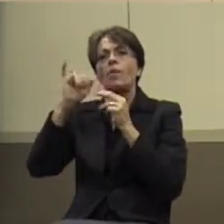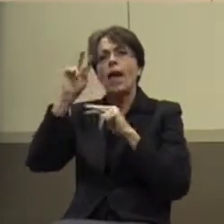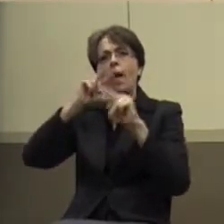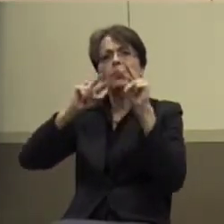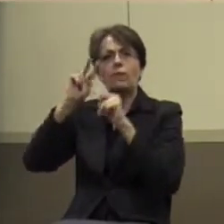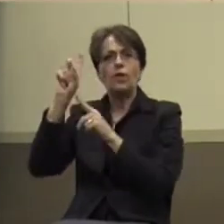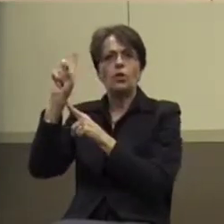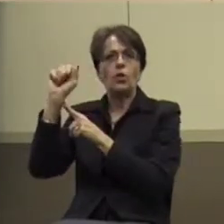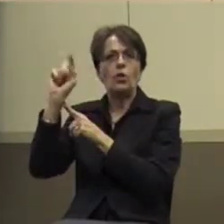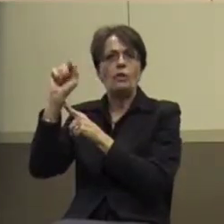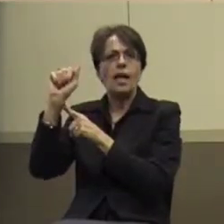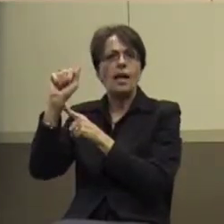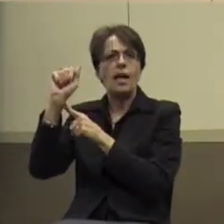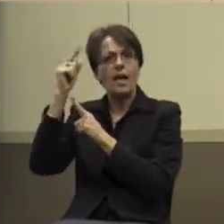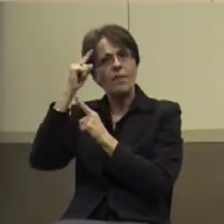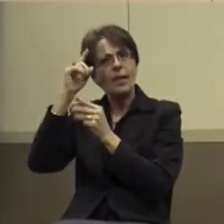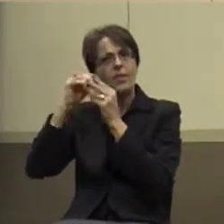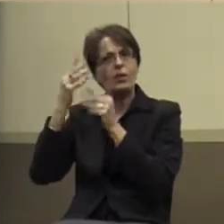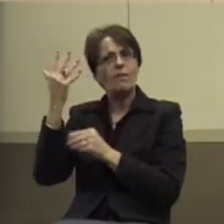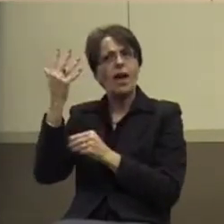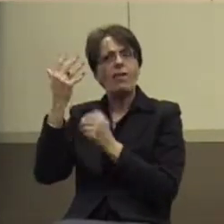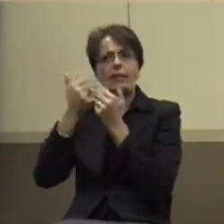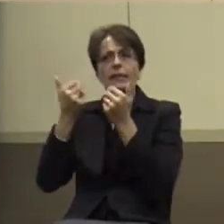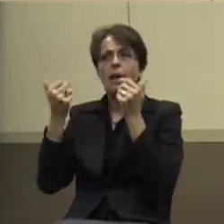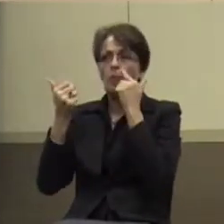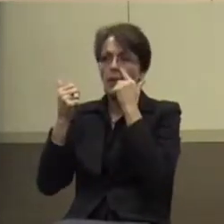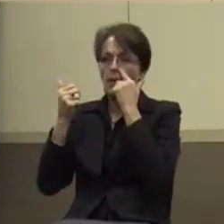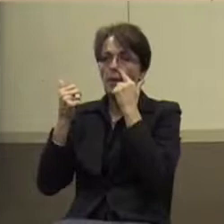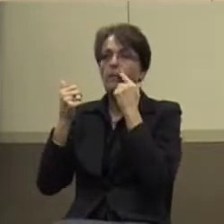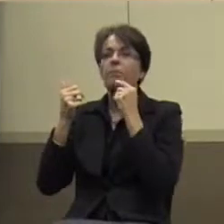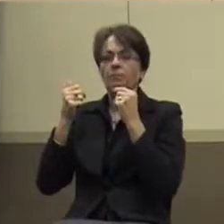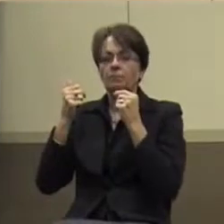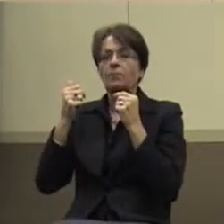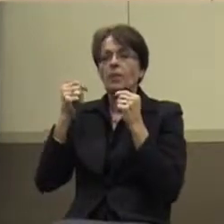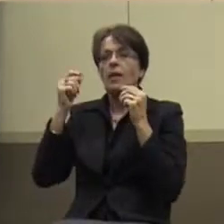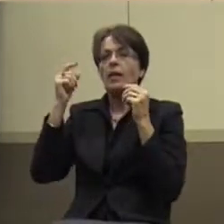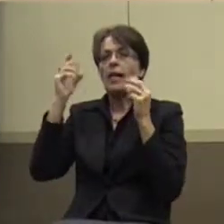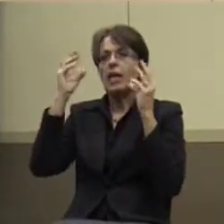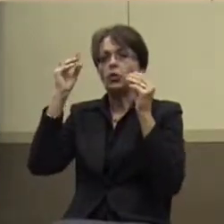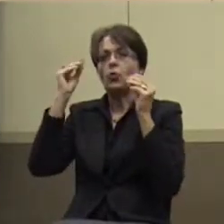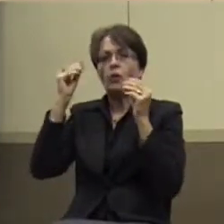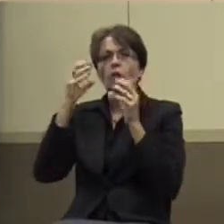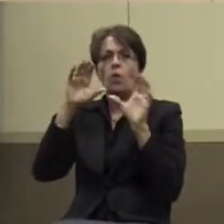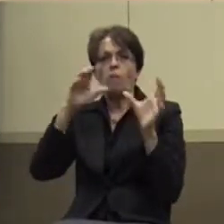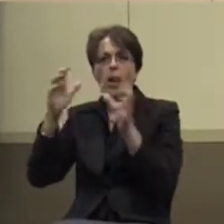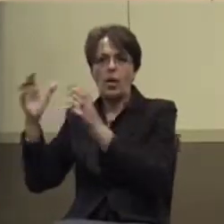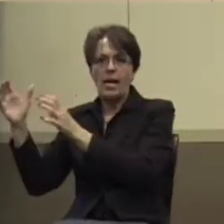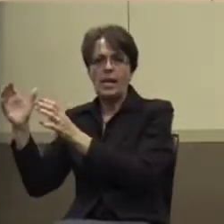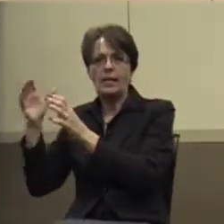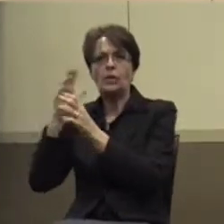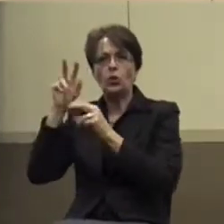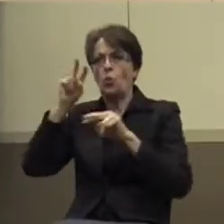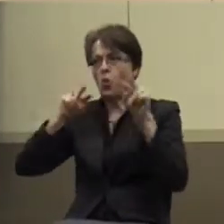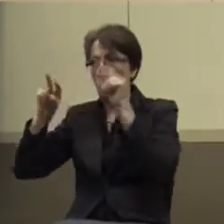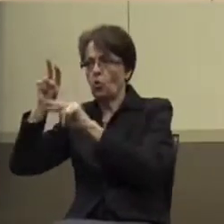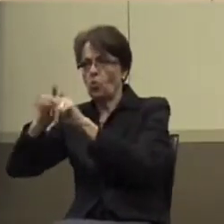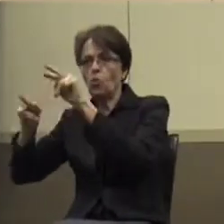there's like 5 separate like instructional periods you're going to look through, and then I think other information from